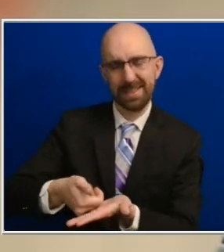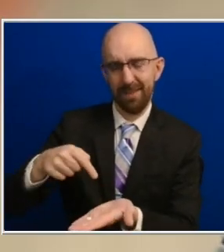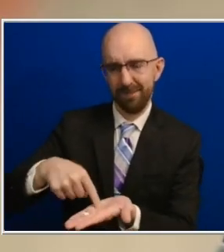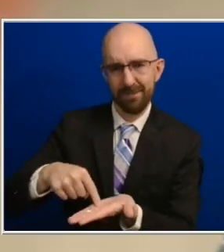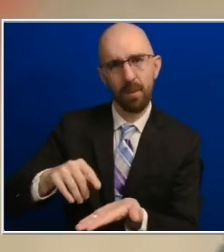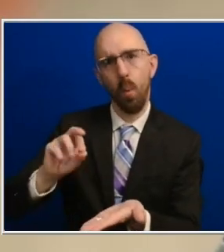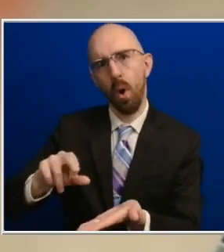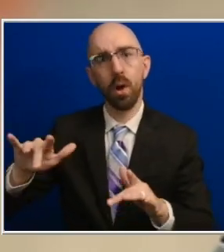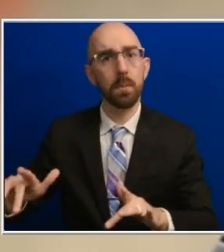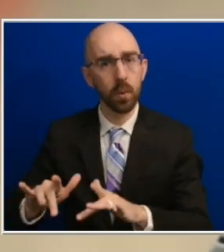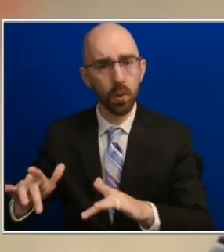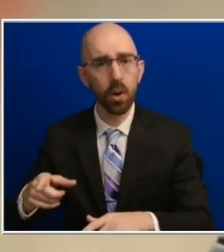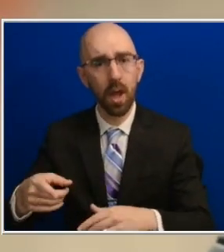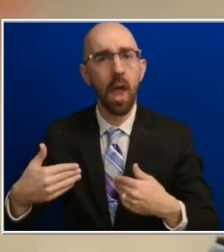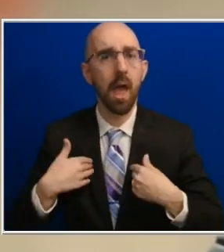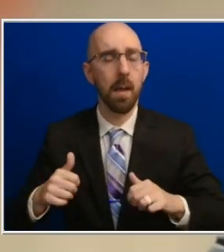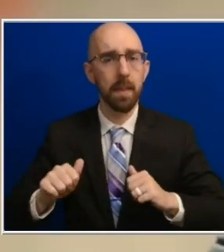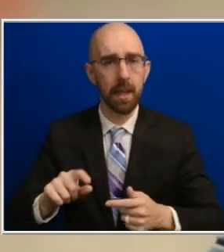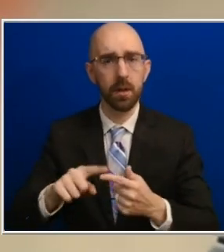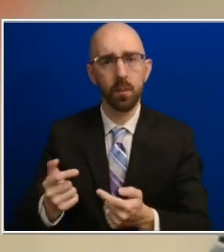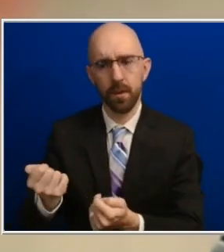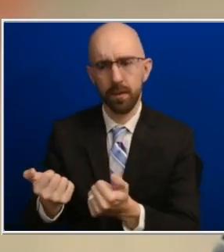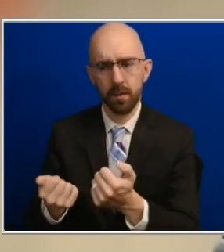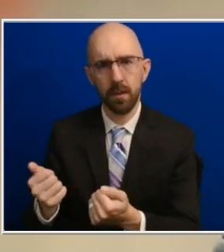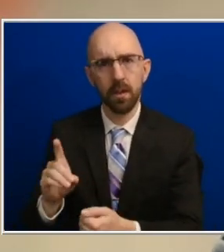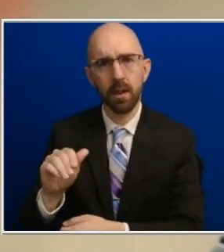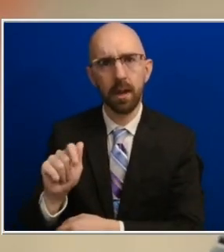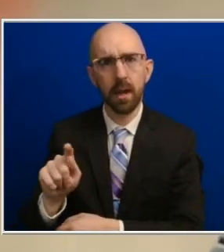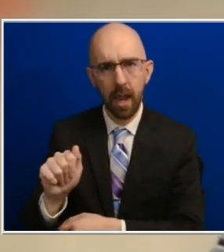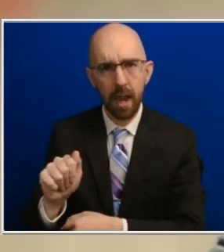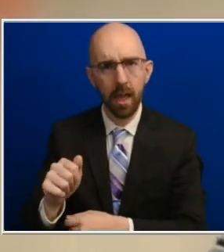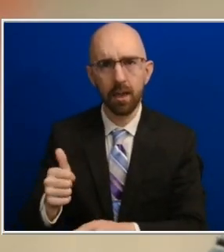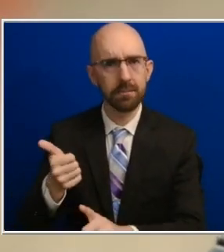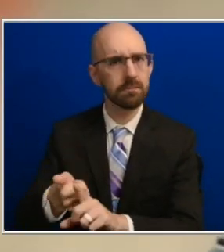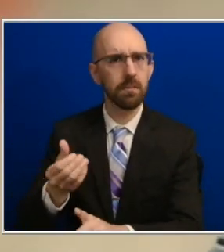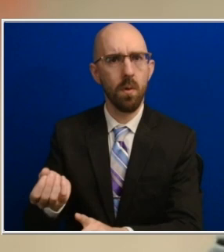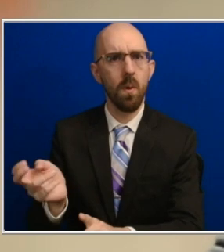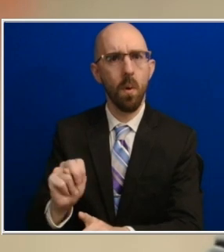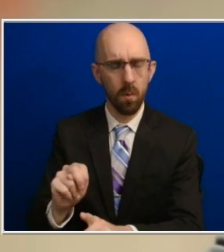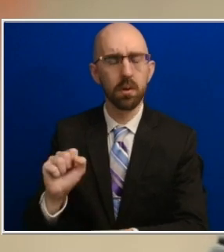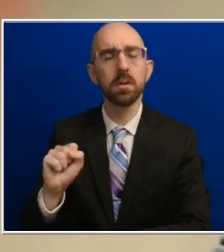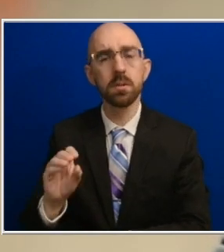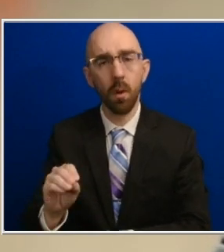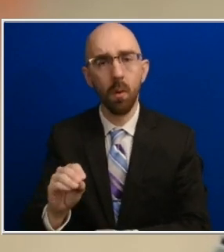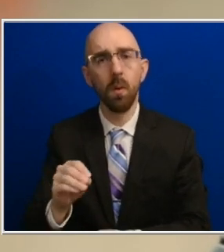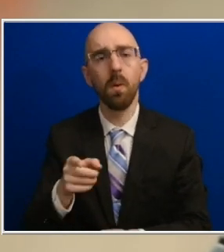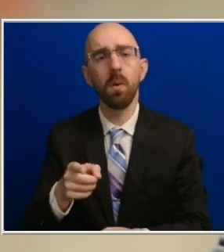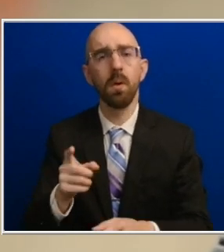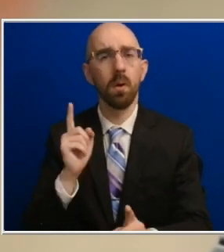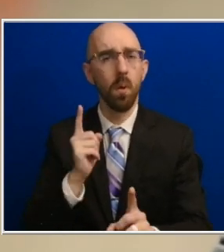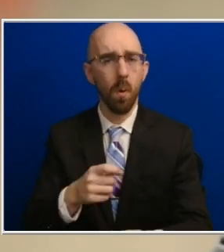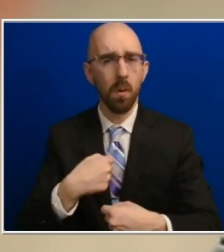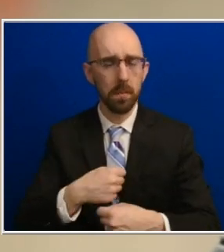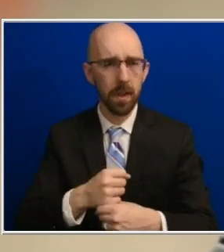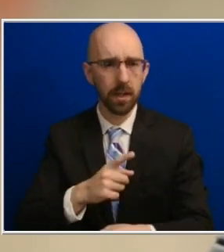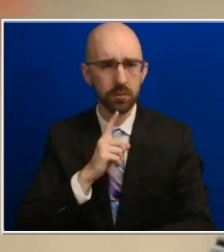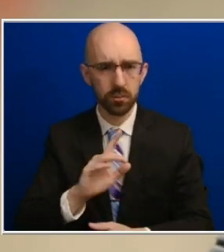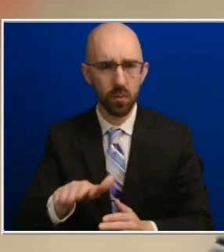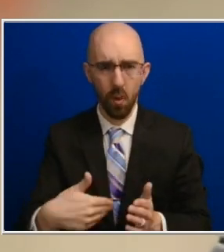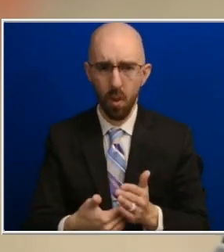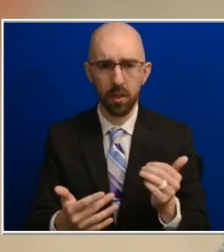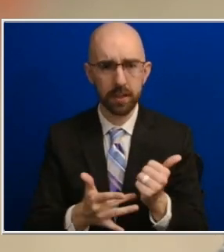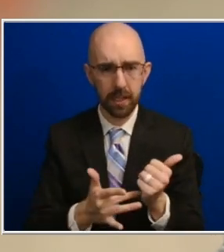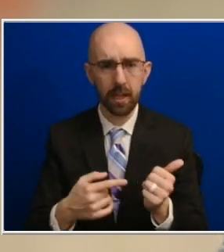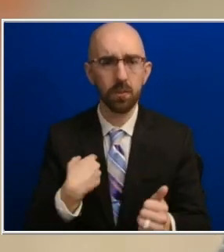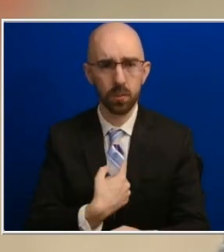ability to remove that data autonomously. And so the goal is to make sure that all of the technology we use